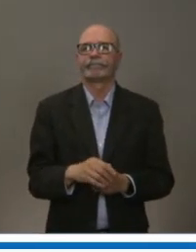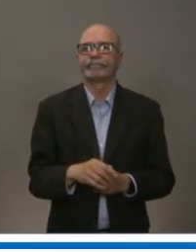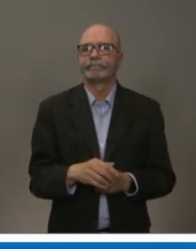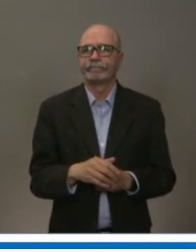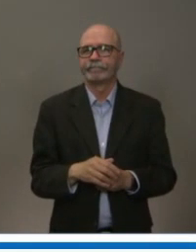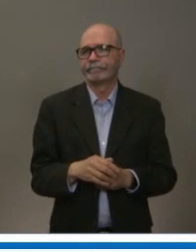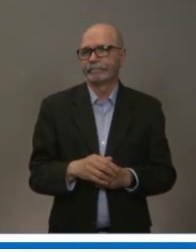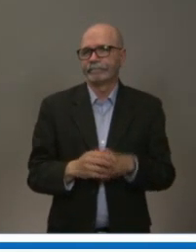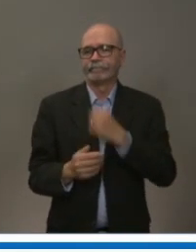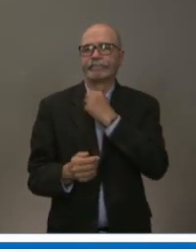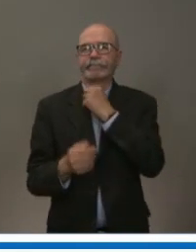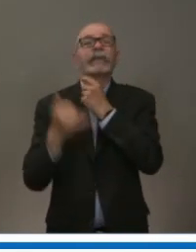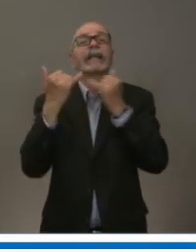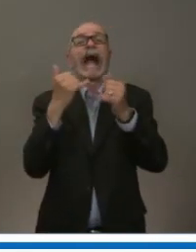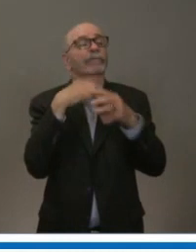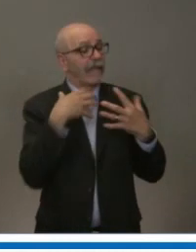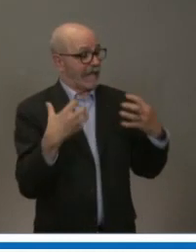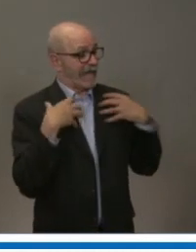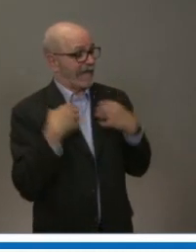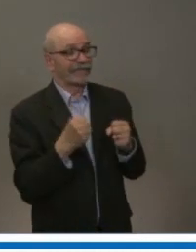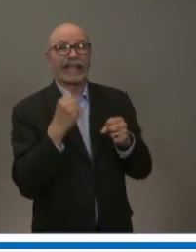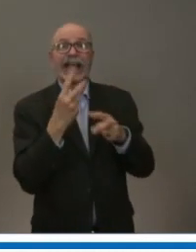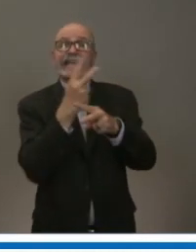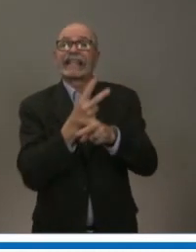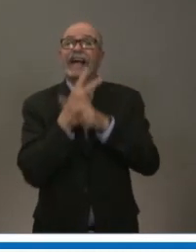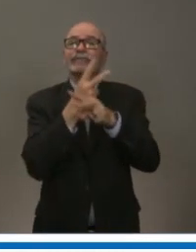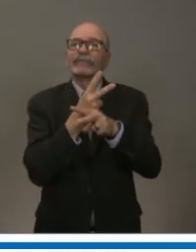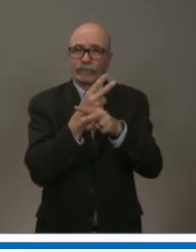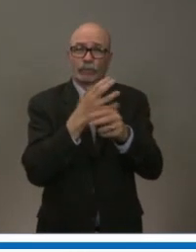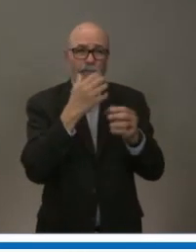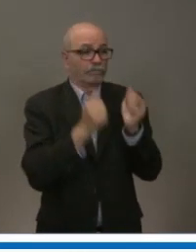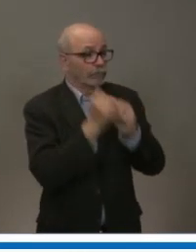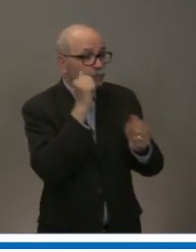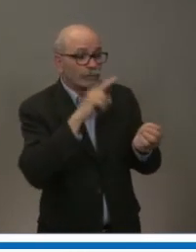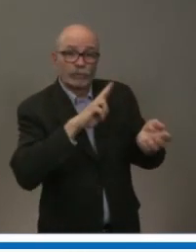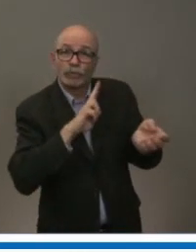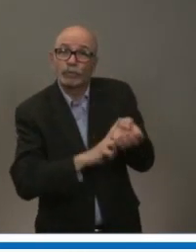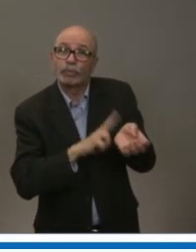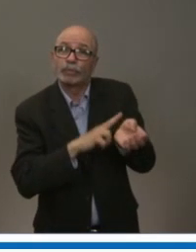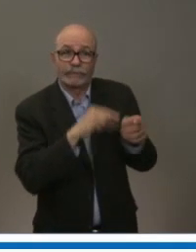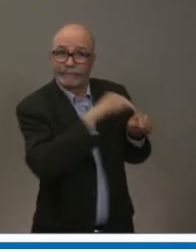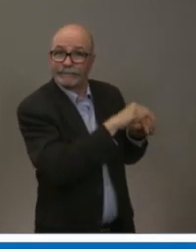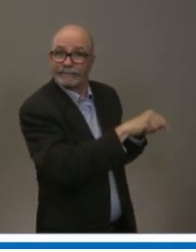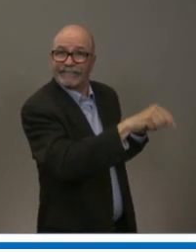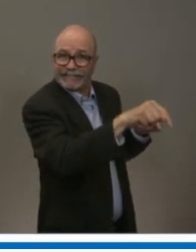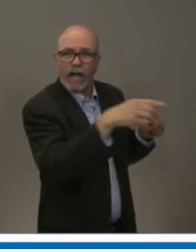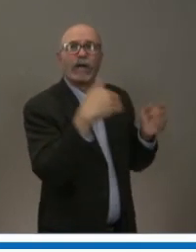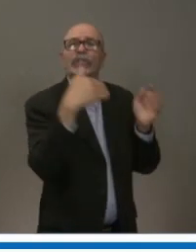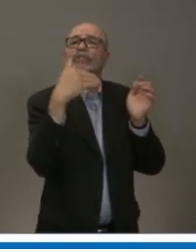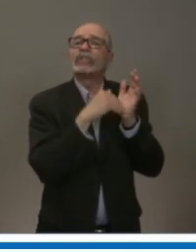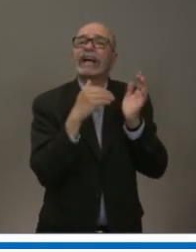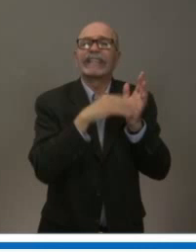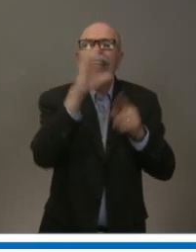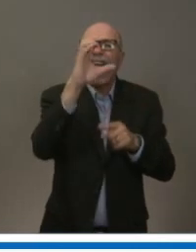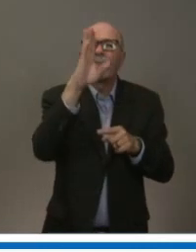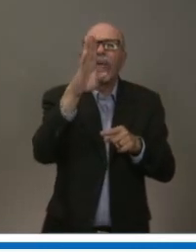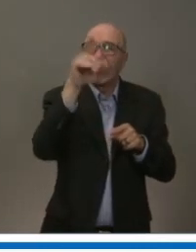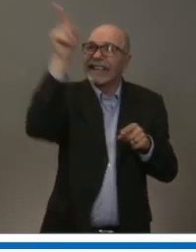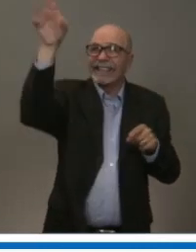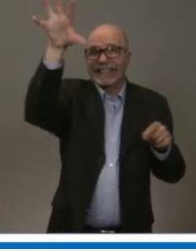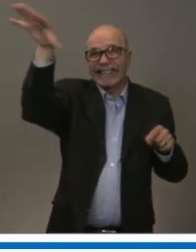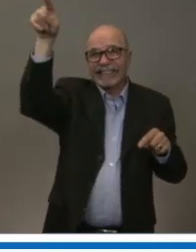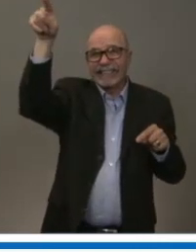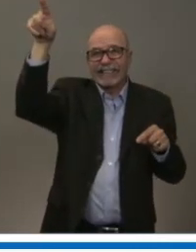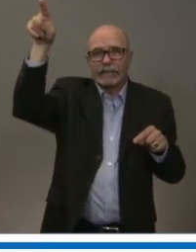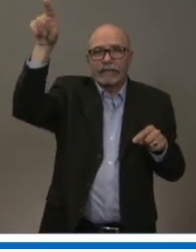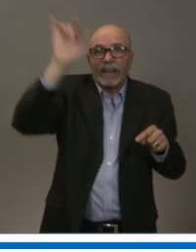Breton Regional, predominantly nurses, but also some doctors and some RTs, who have been required to self-isolate as a result